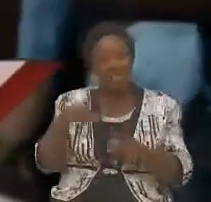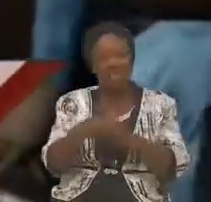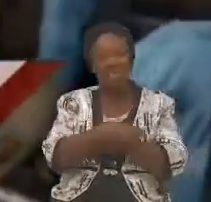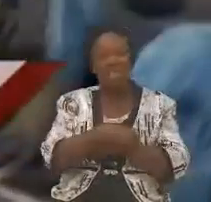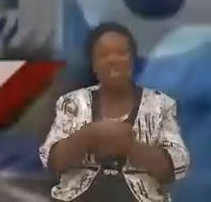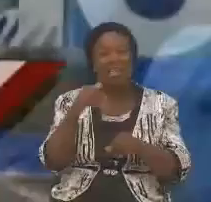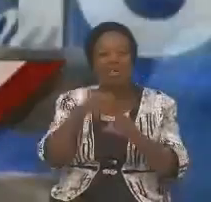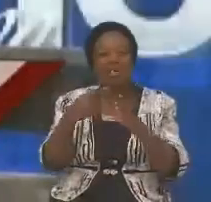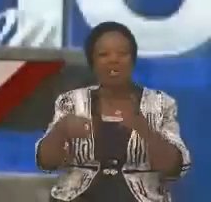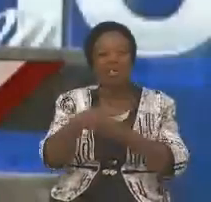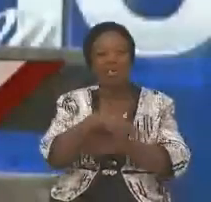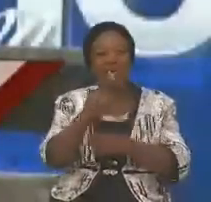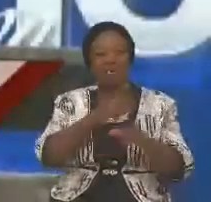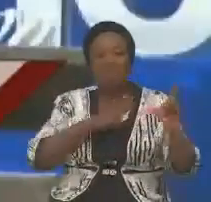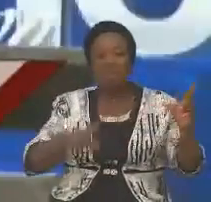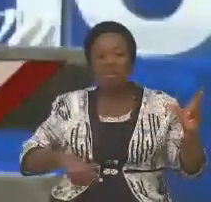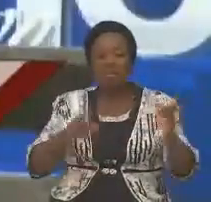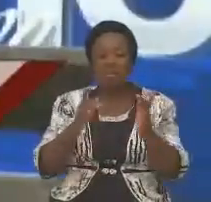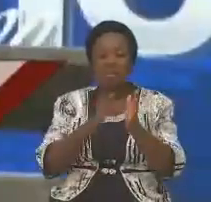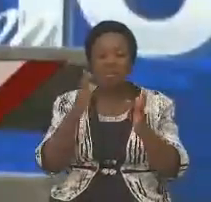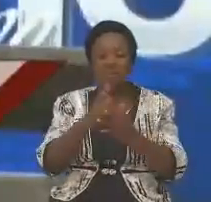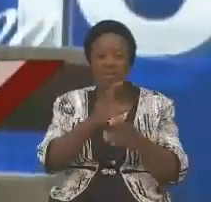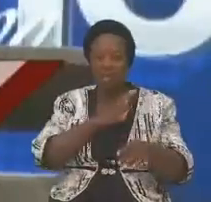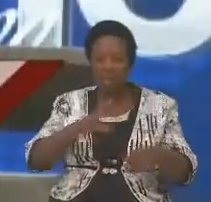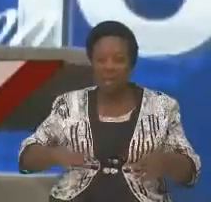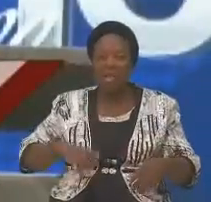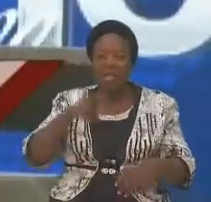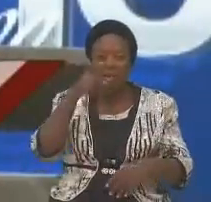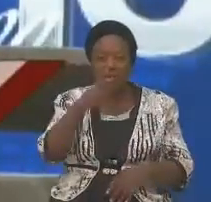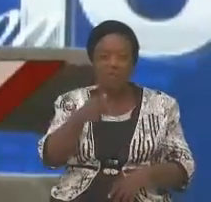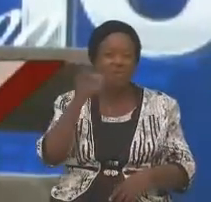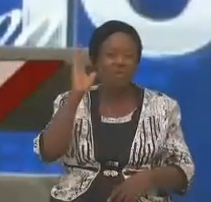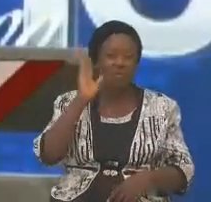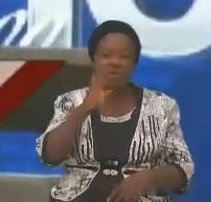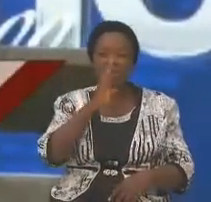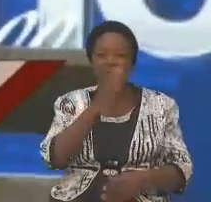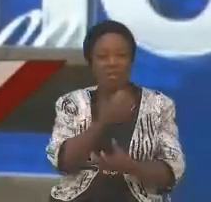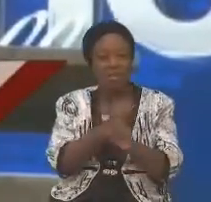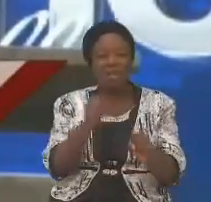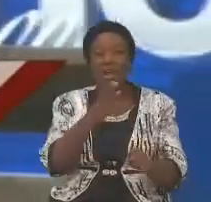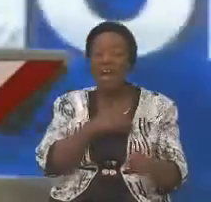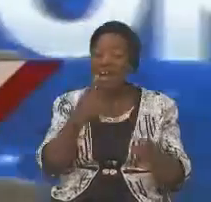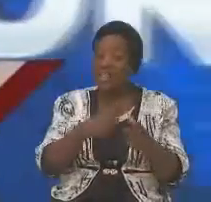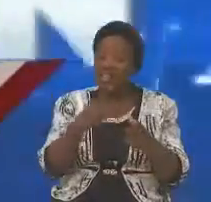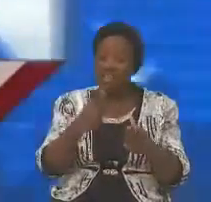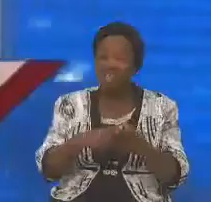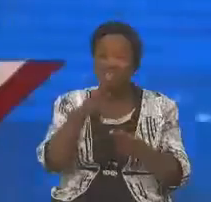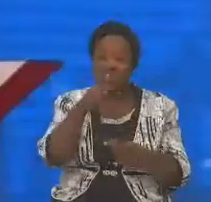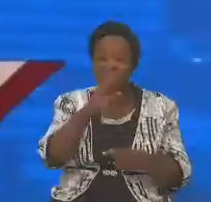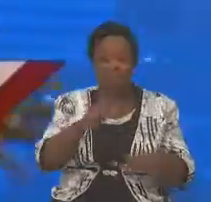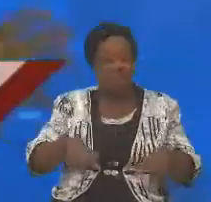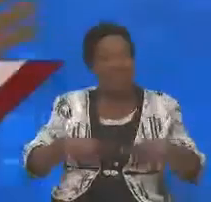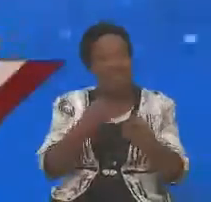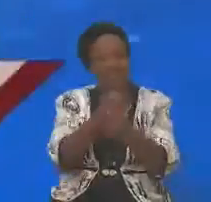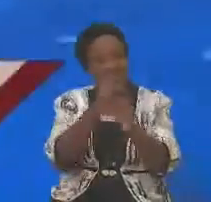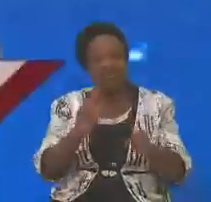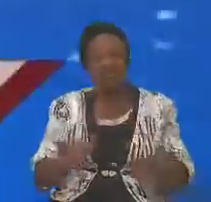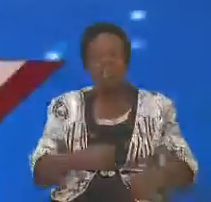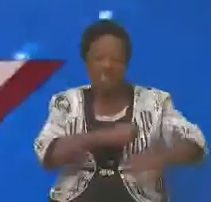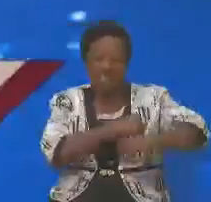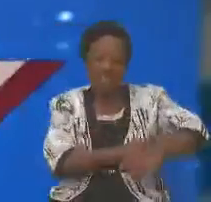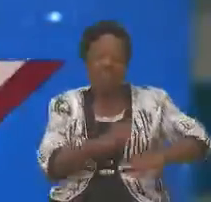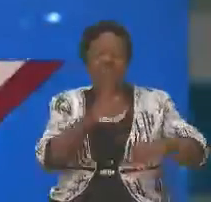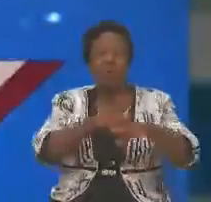And in his days, in the days of the Lord Jesus Christ, you will be saved, and then you will